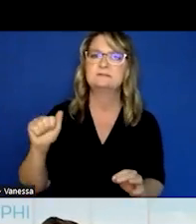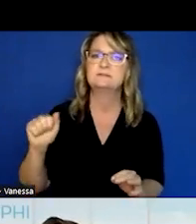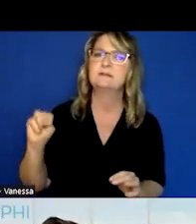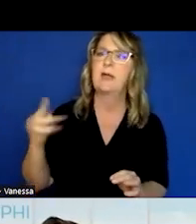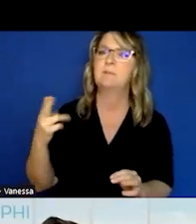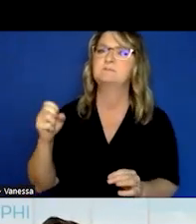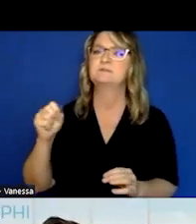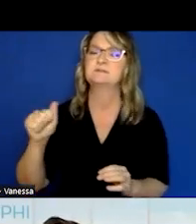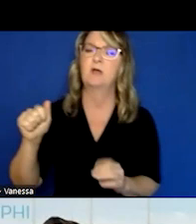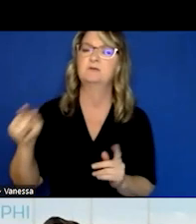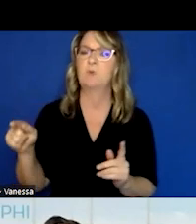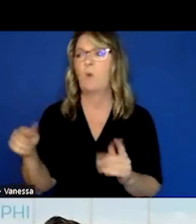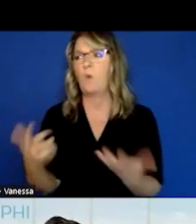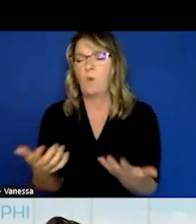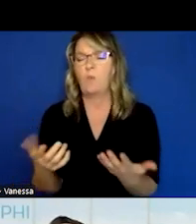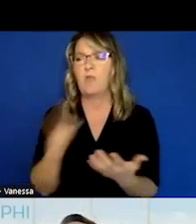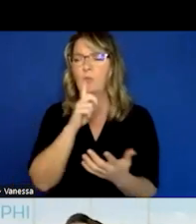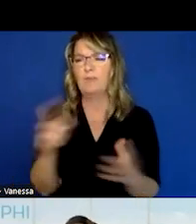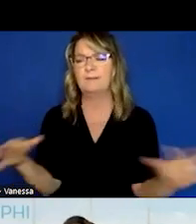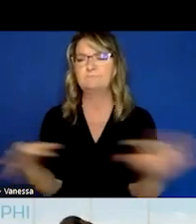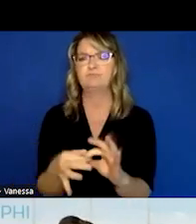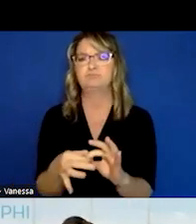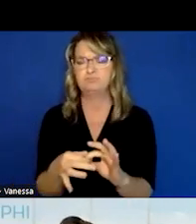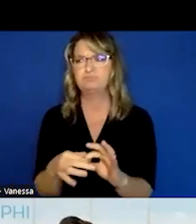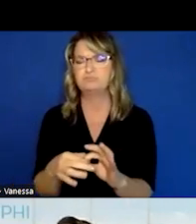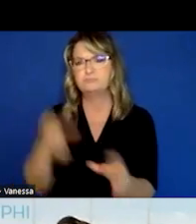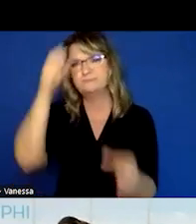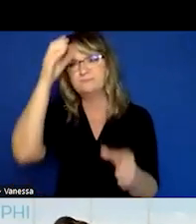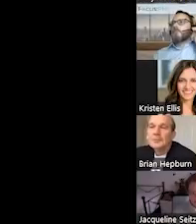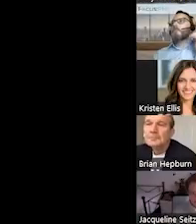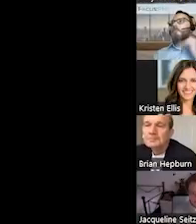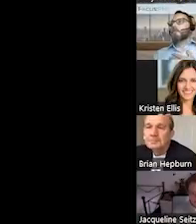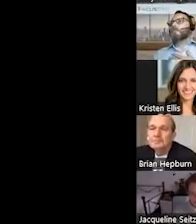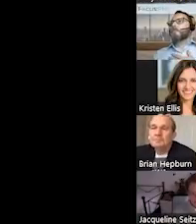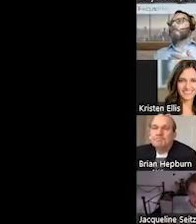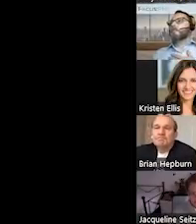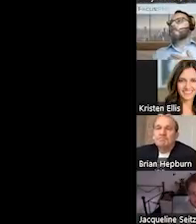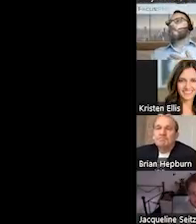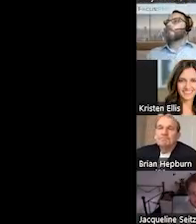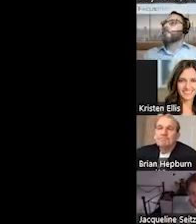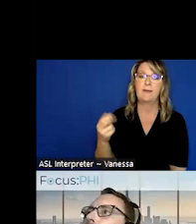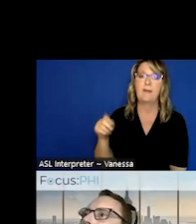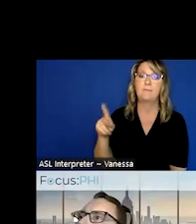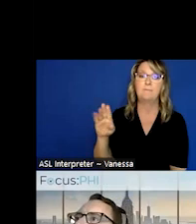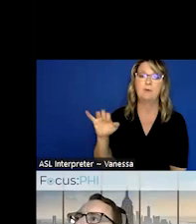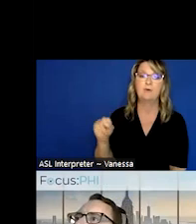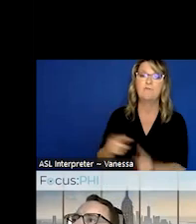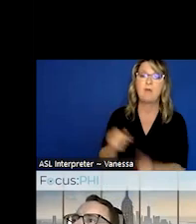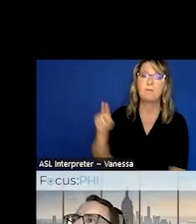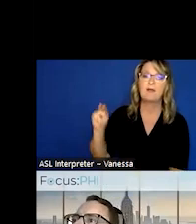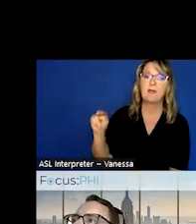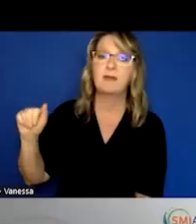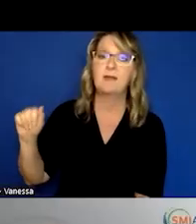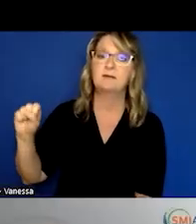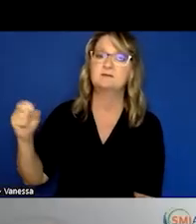at the federal level. So Michael, thank you so much. Going to turn it over to Dr. Brian Hepburn now from Nashville to also reflect on